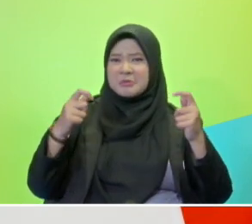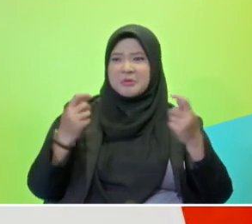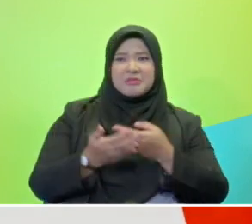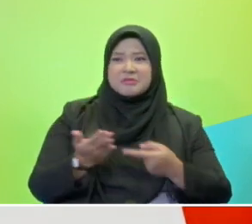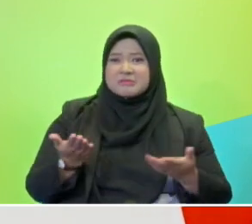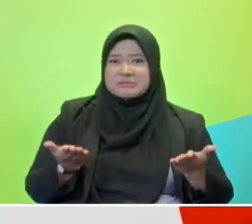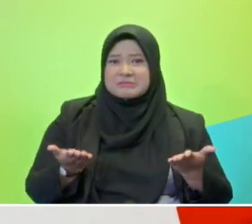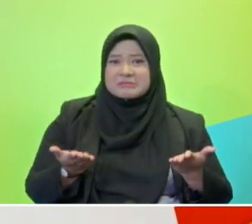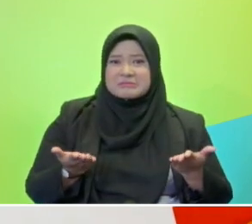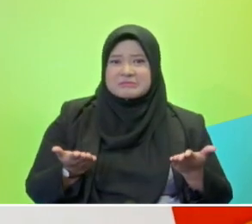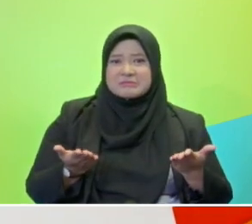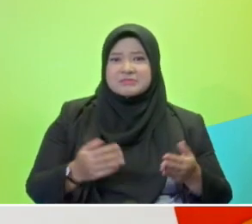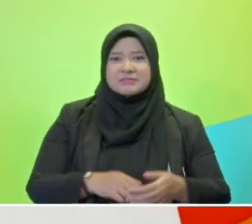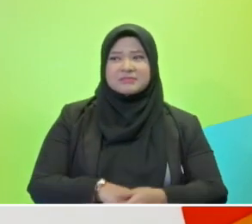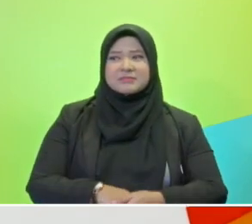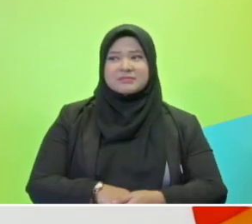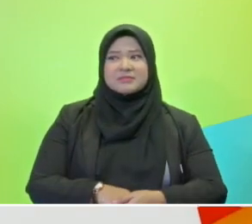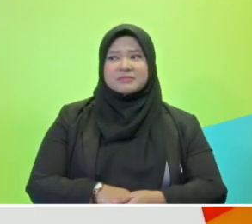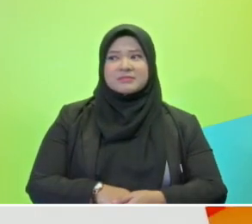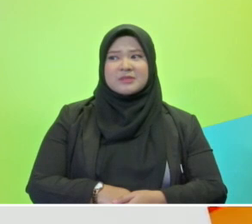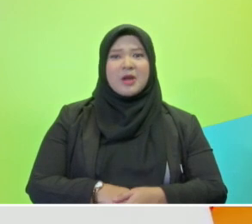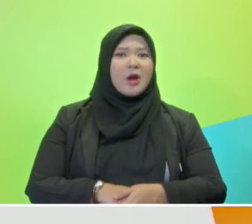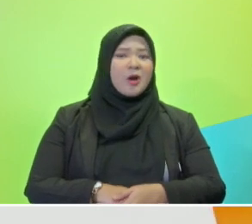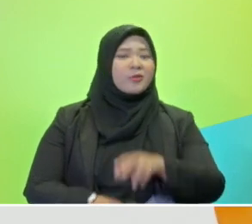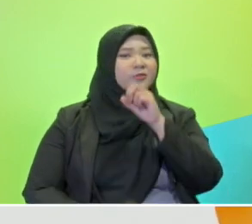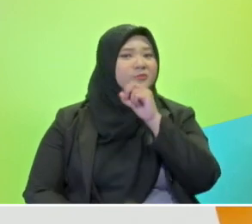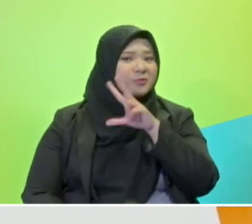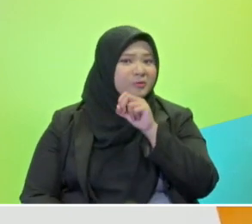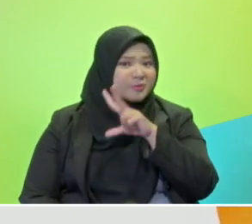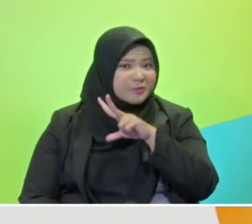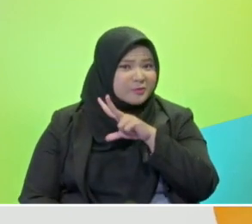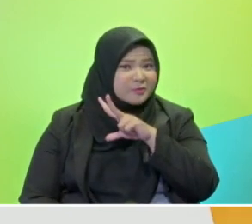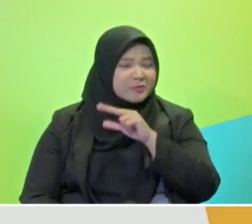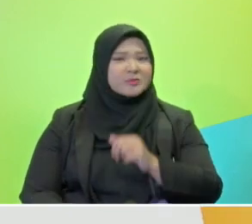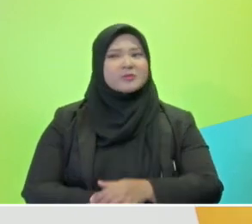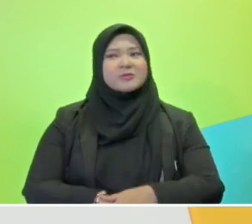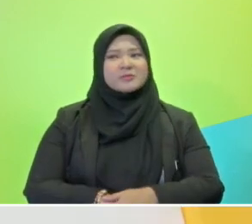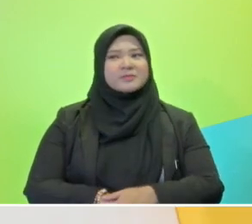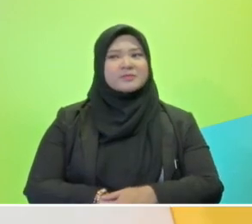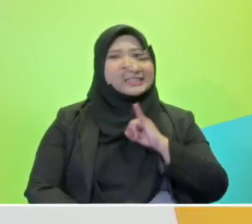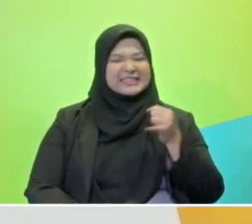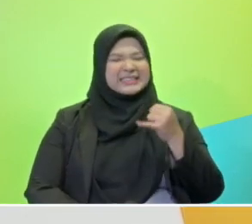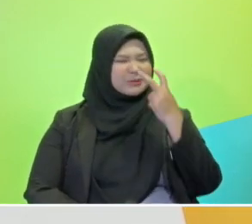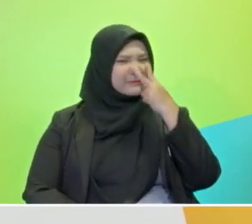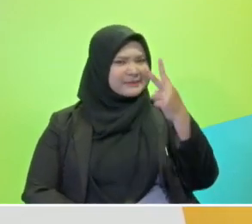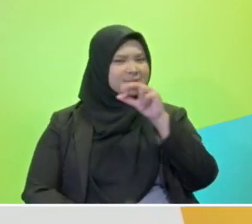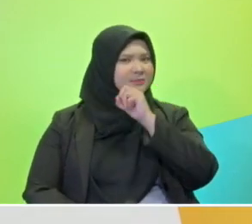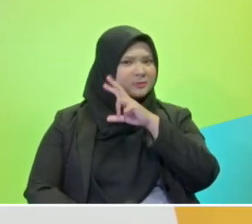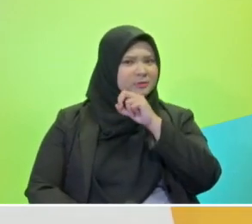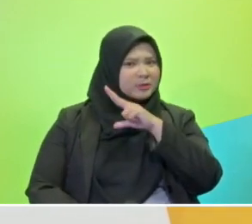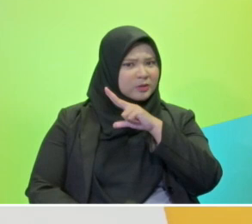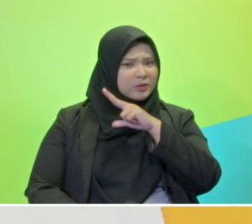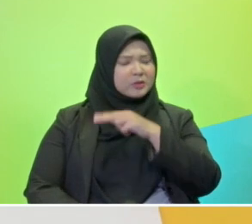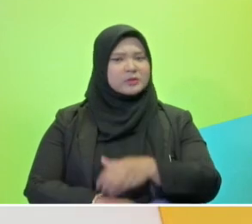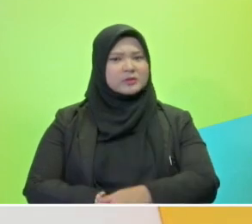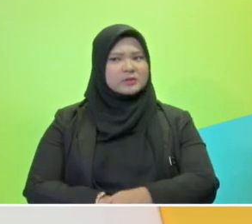has Al-Fateh got? They are frogs! Oh my god! Al-Fateh, frogs! Do